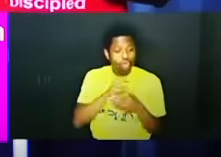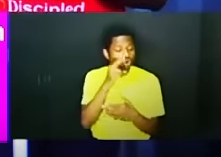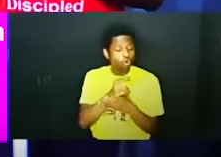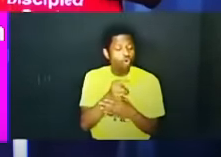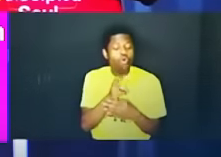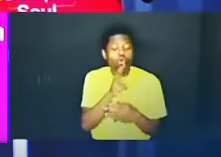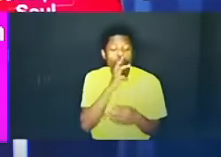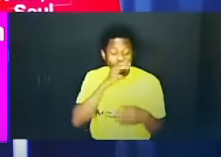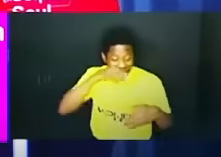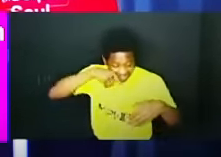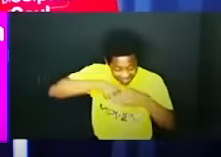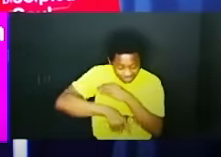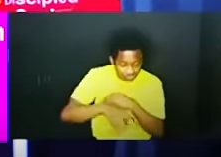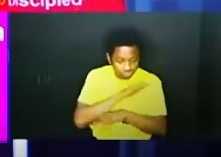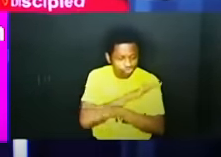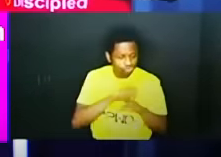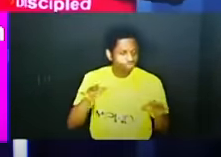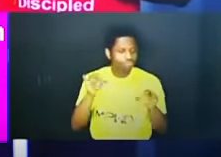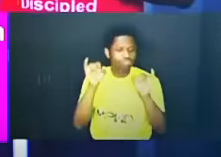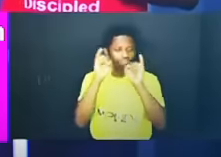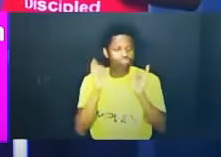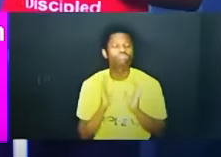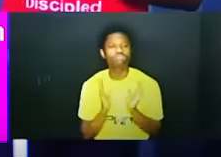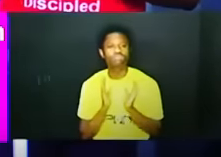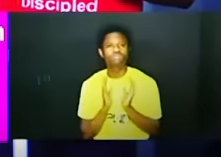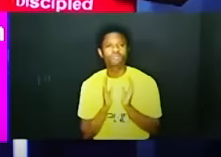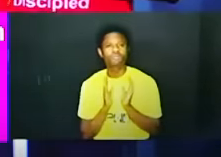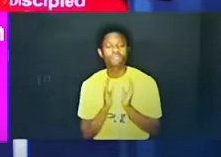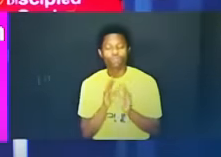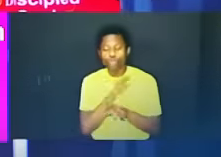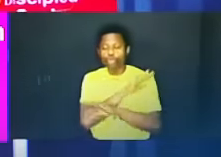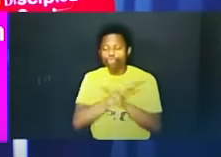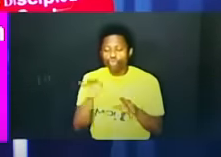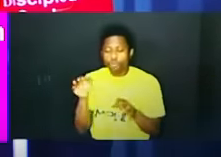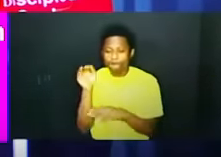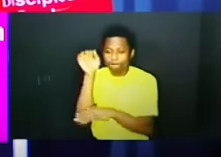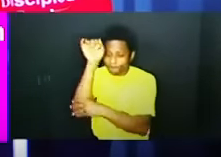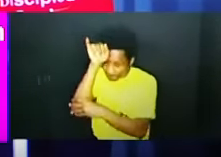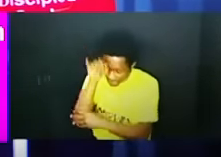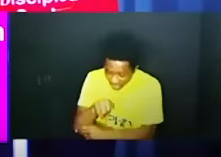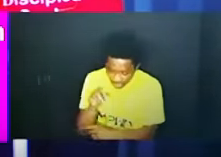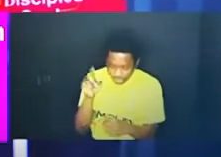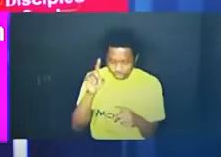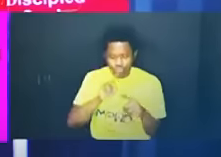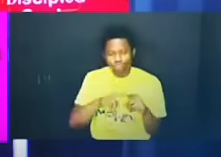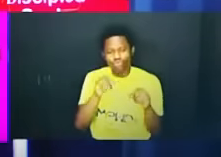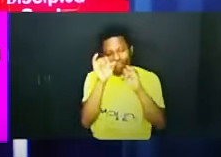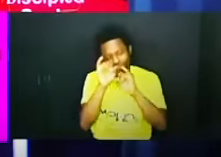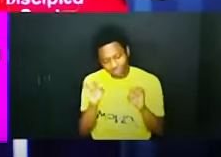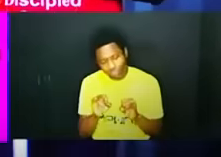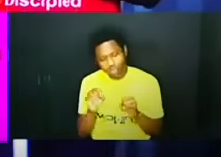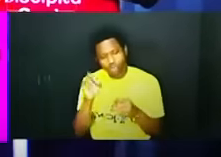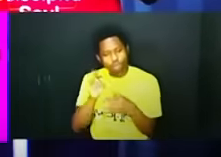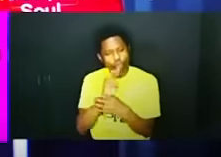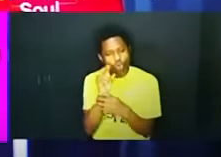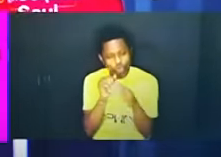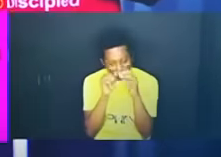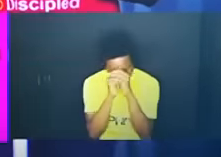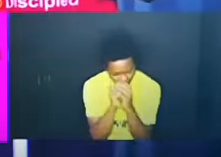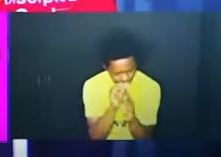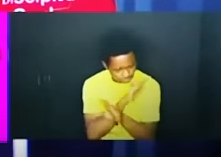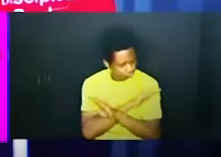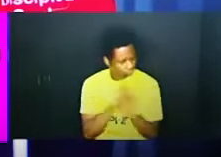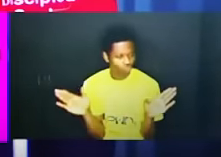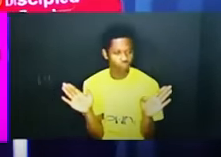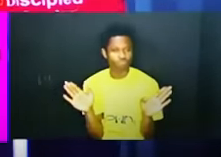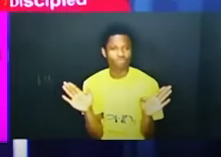su biara emfa. You shall not bow down to them or worship them. Enko tu wo na ensom